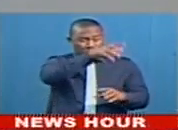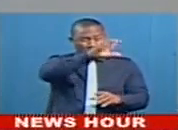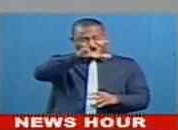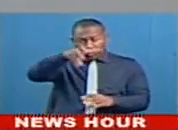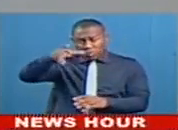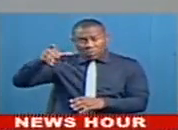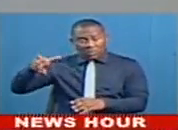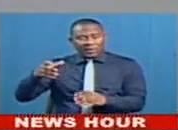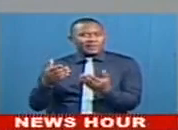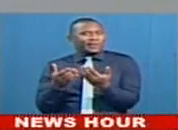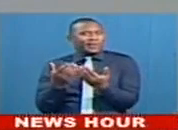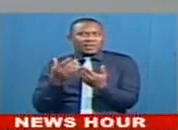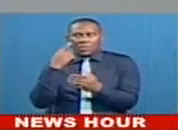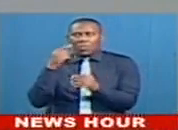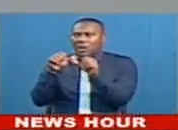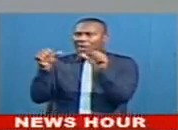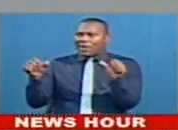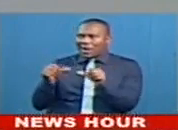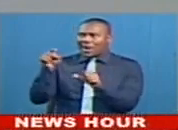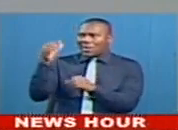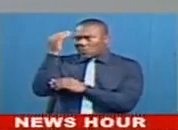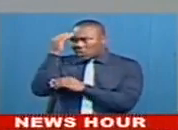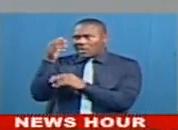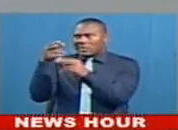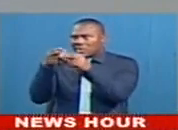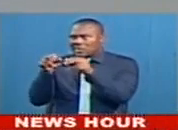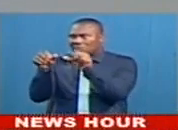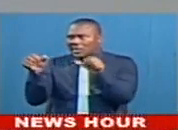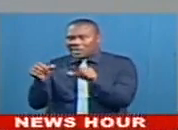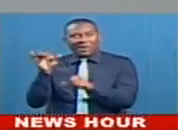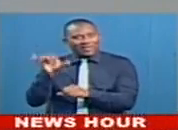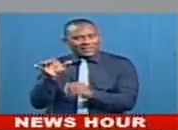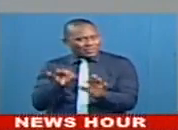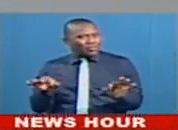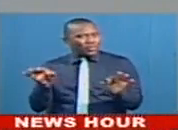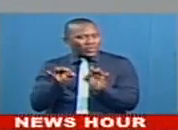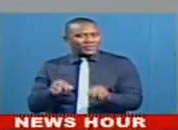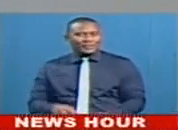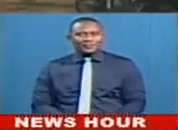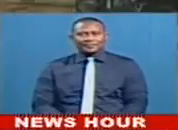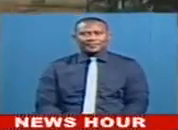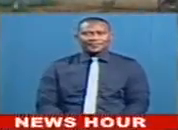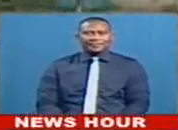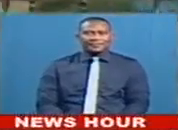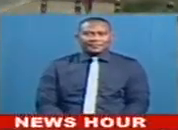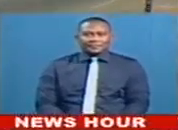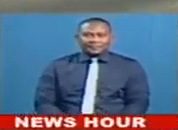location identification easy. He described the project as unique with value for money.